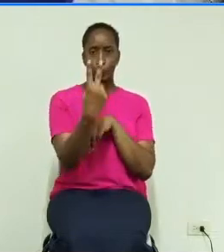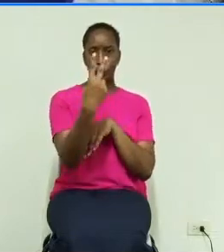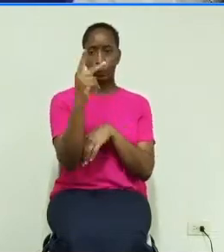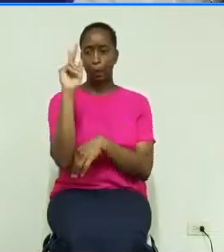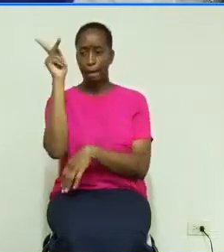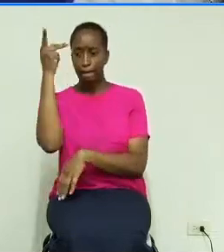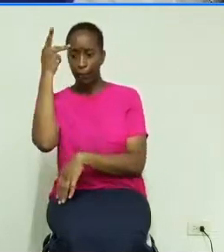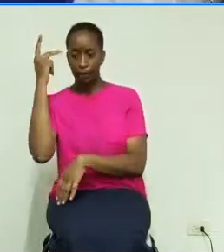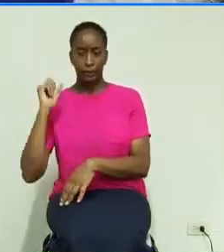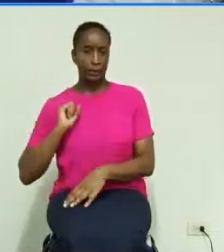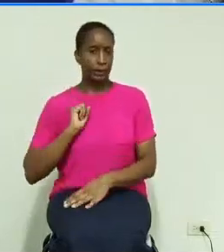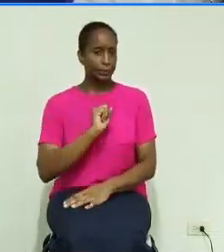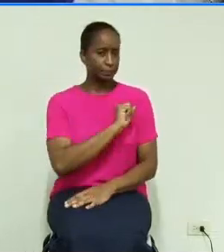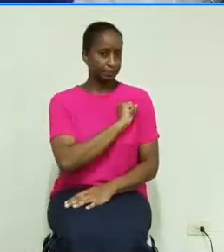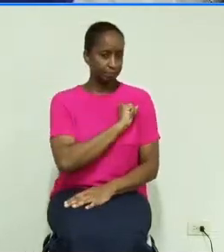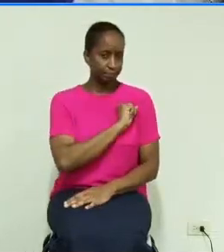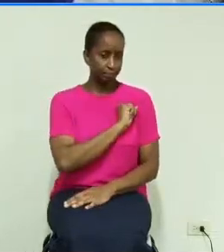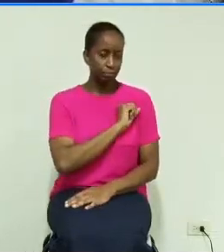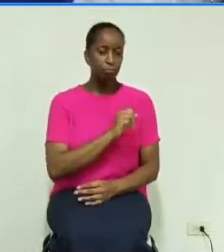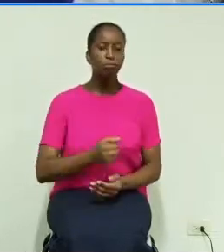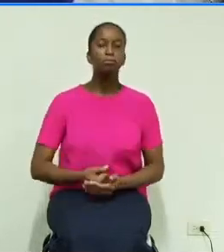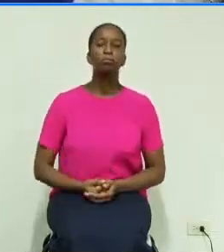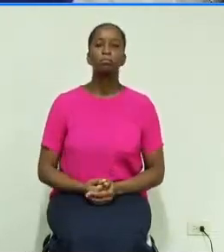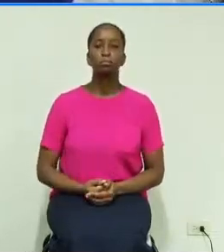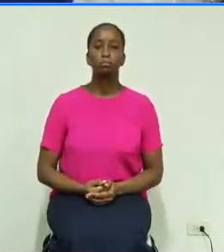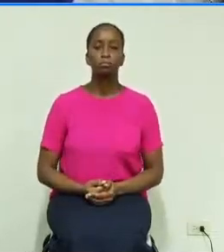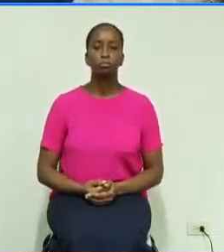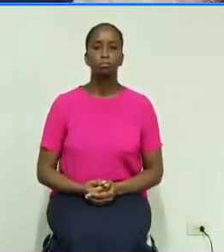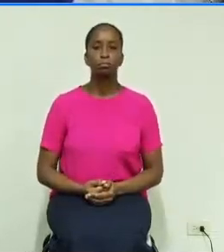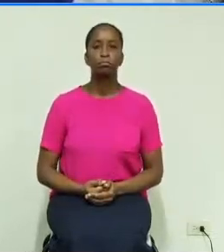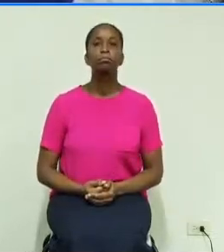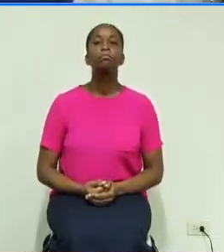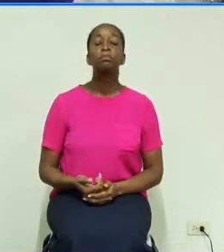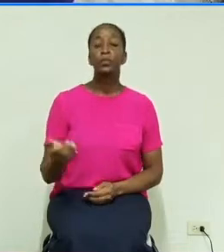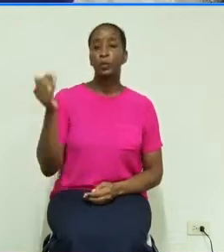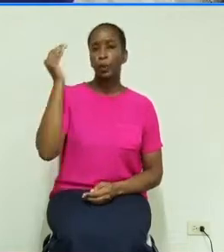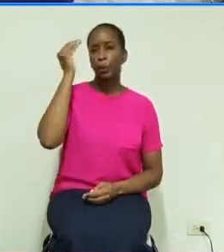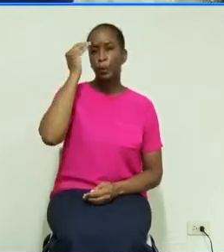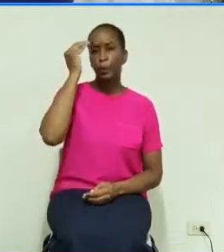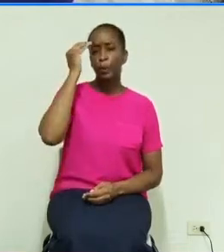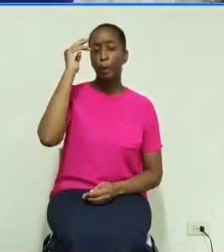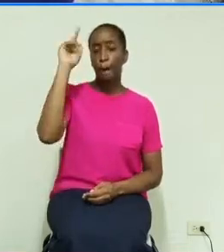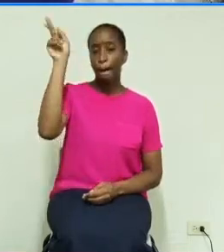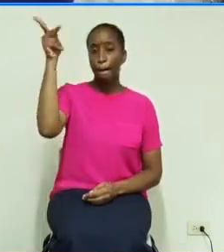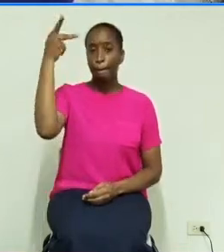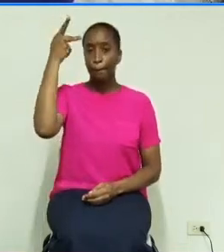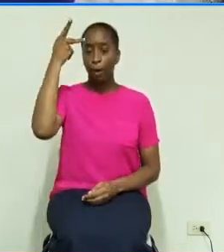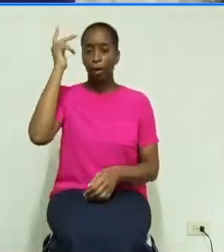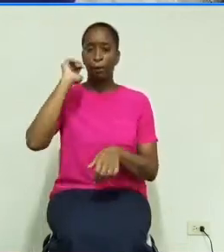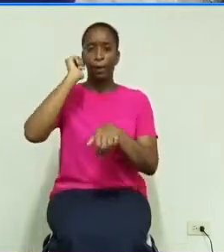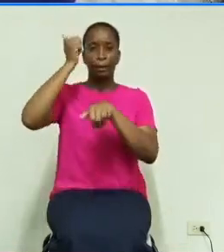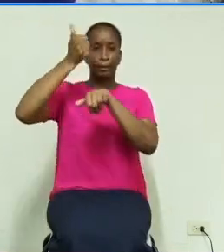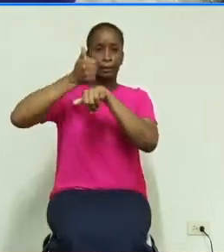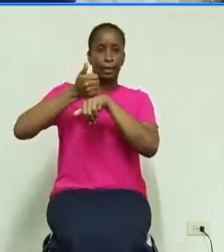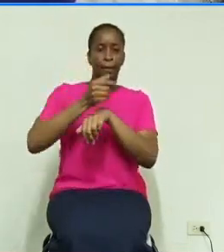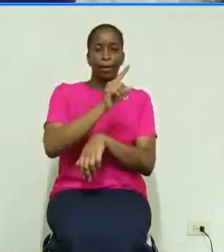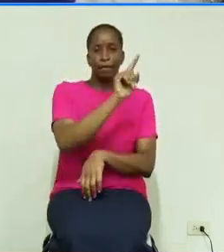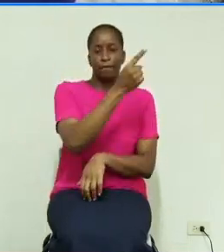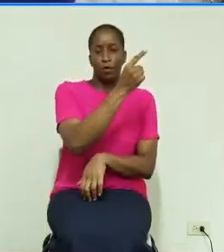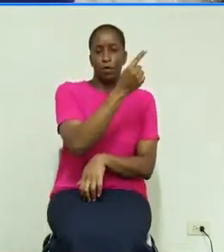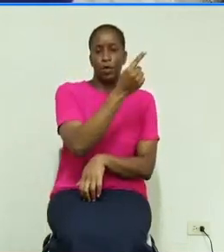Parliament, Great Britain, Bermuda, and Barbados, but I didn't appreciate until